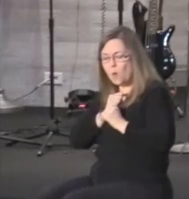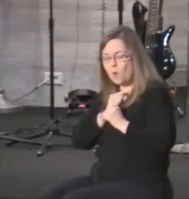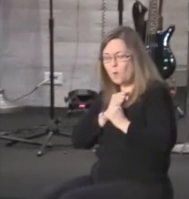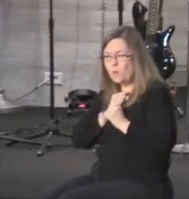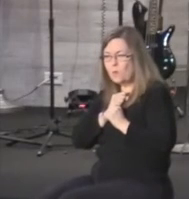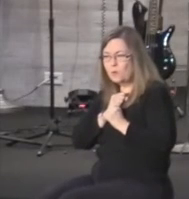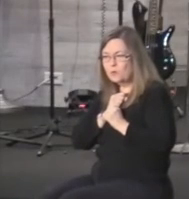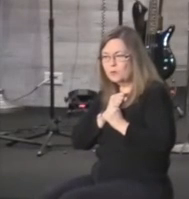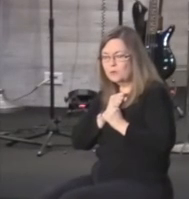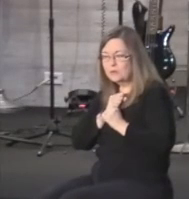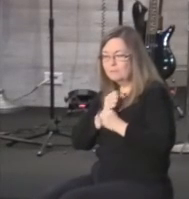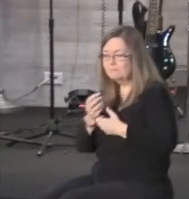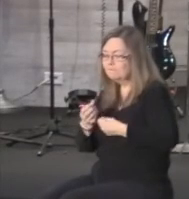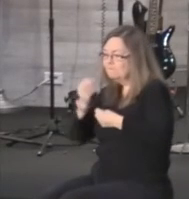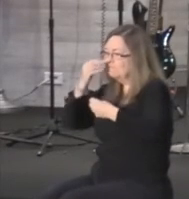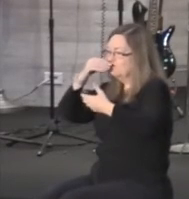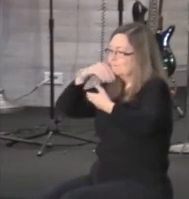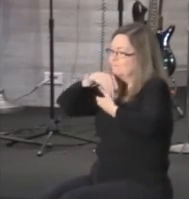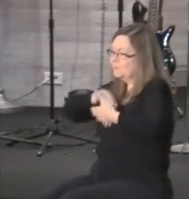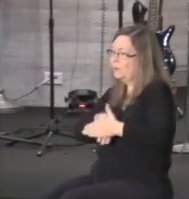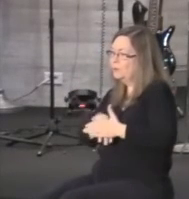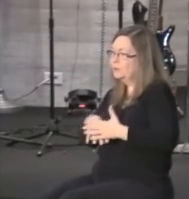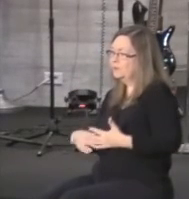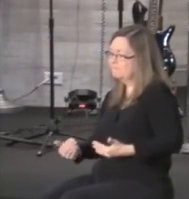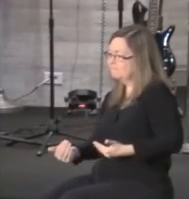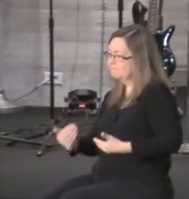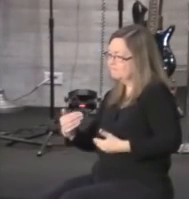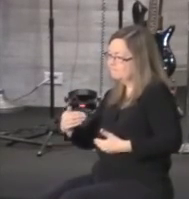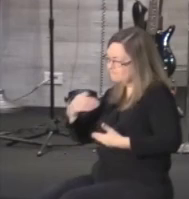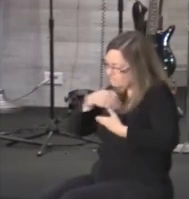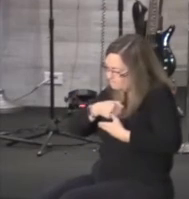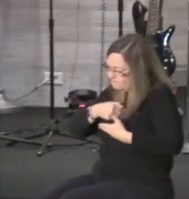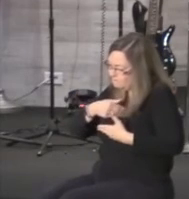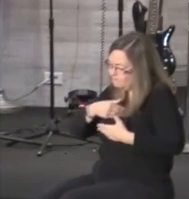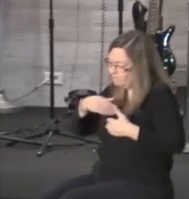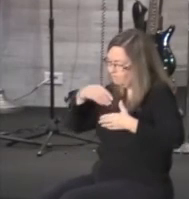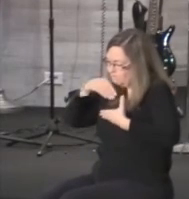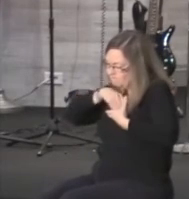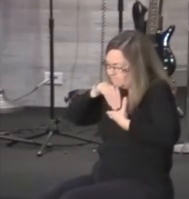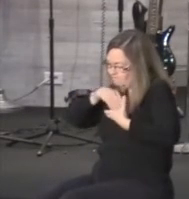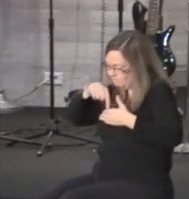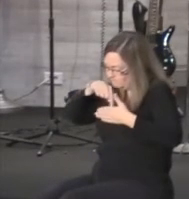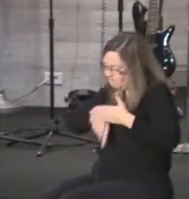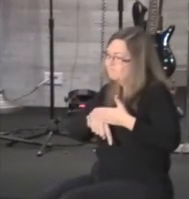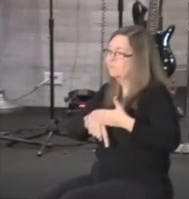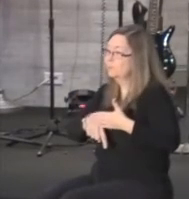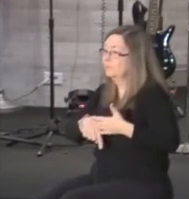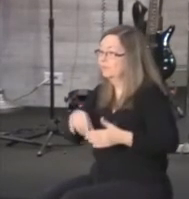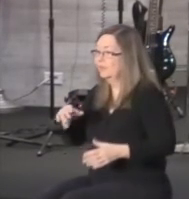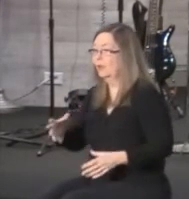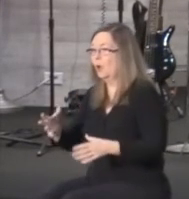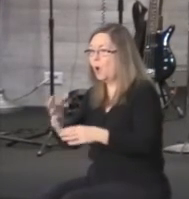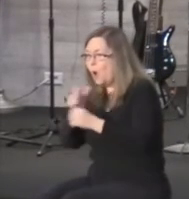it. Bring it into your inner core. Let it be in the very fabric of your being. That's what he's saying.